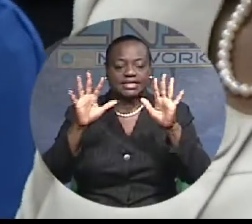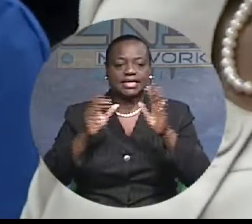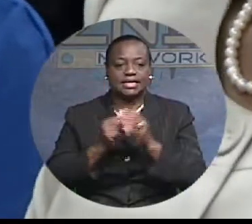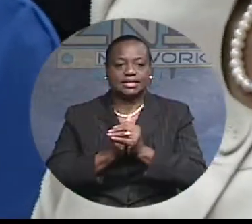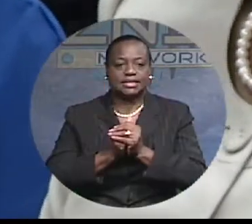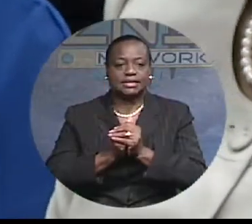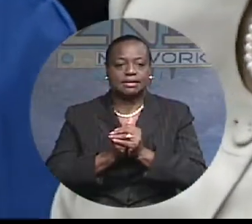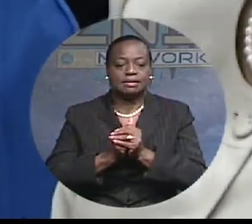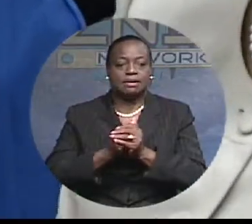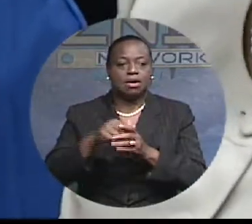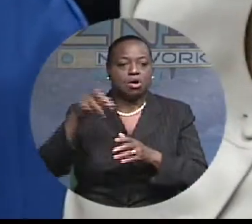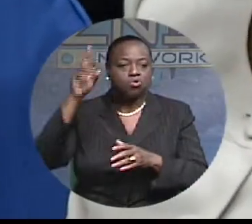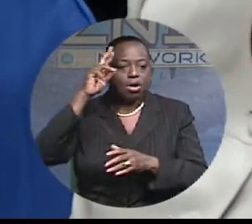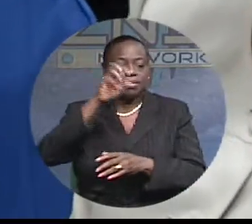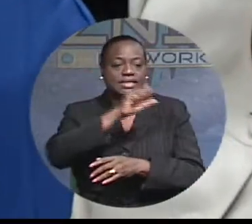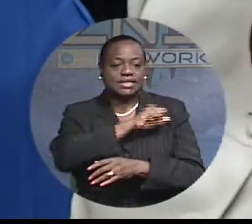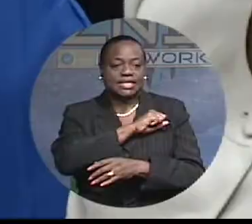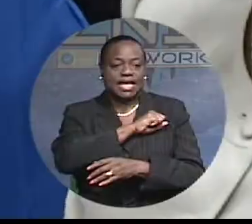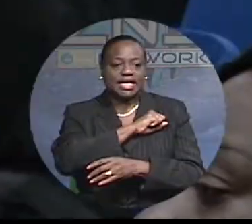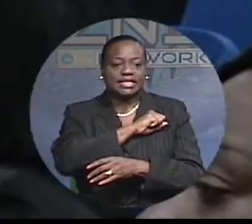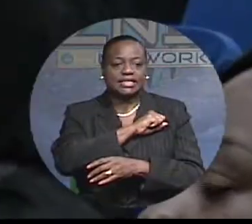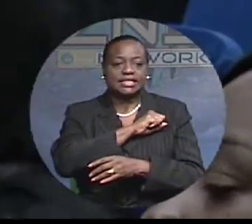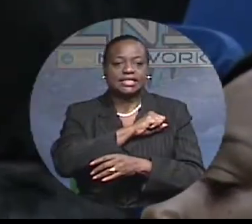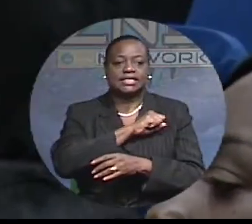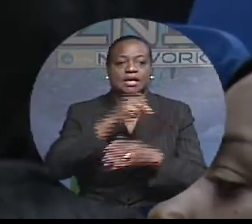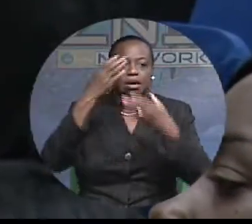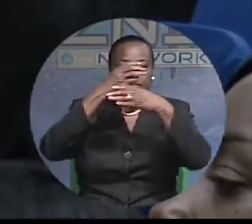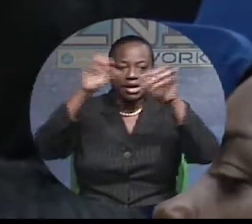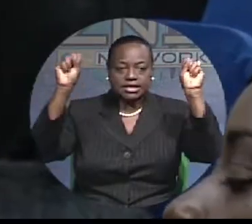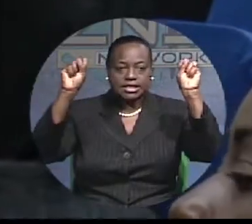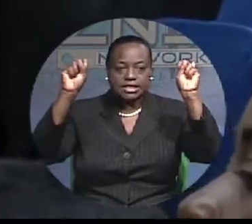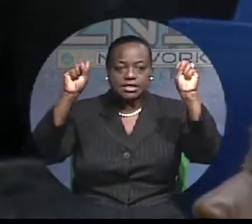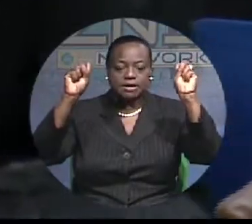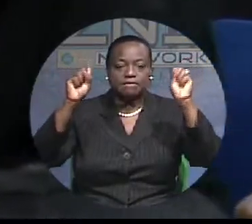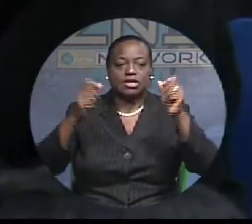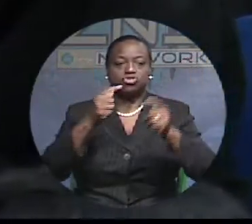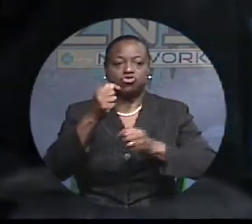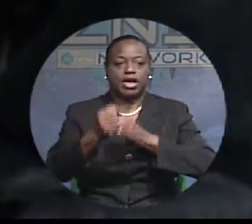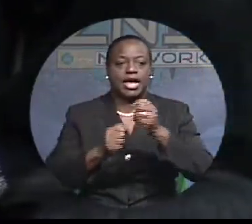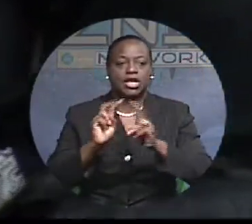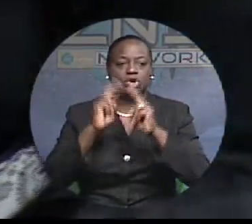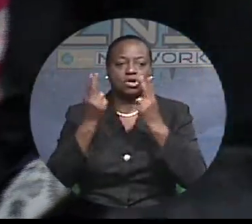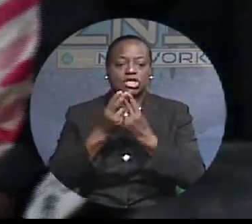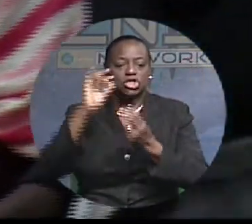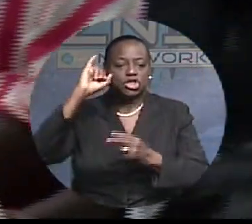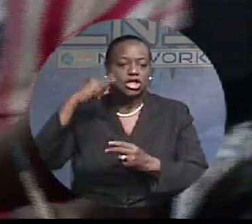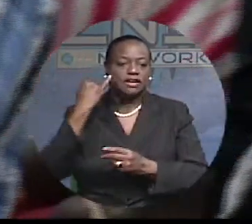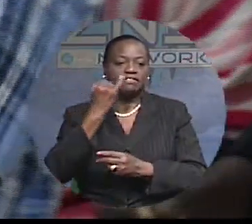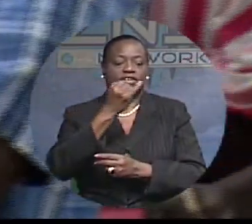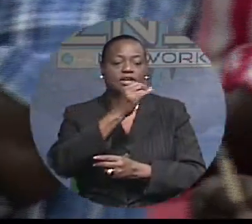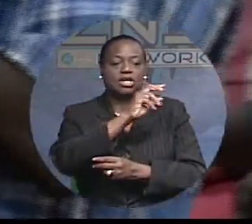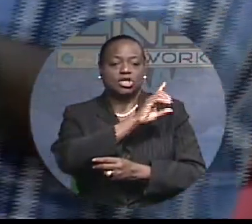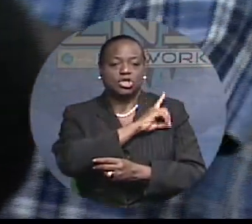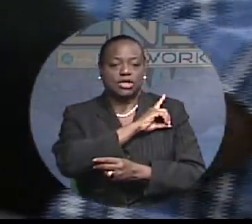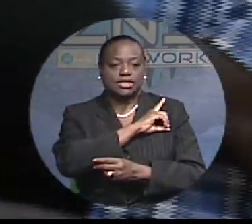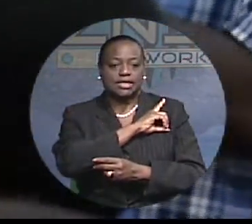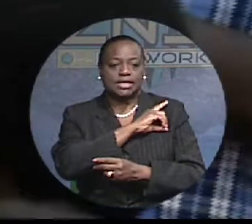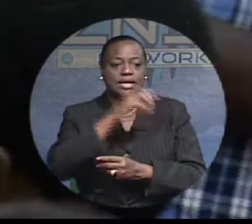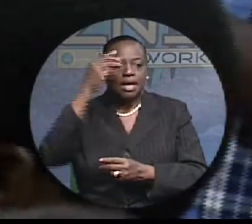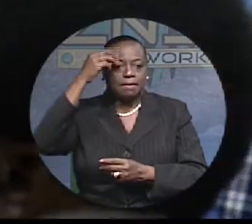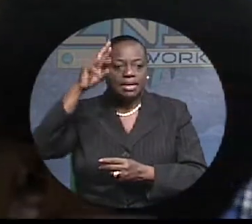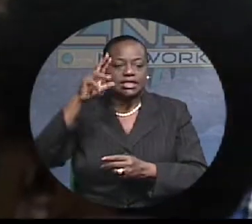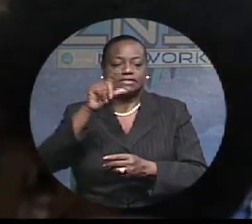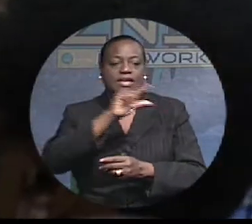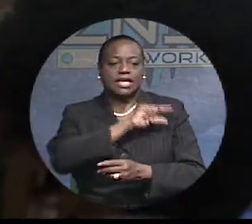of Bahama Robert Sands, and President of the National Congress of Trade Unions Jennifer Isaacs Dotson. Minister Gibson, who is a former